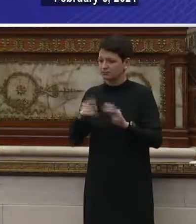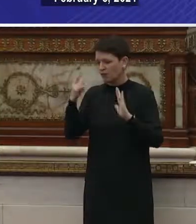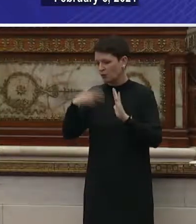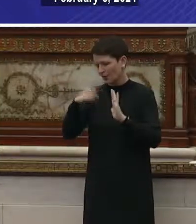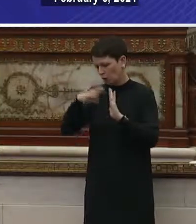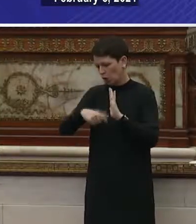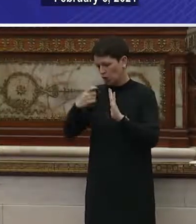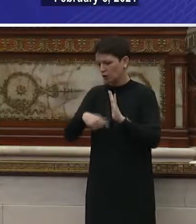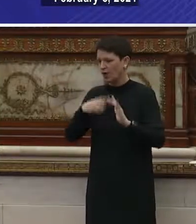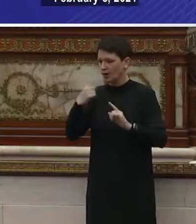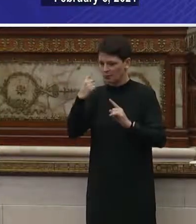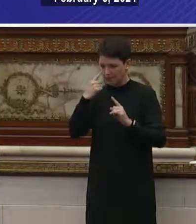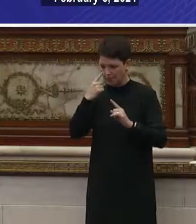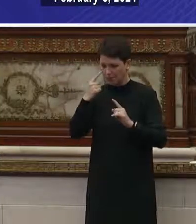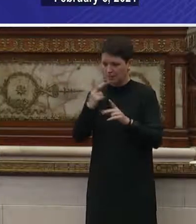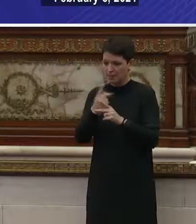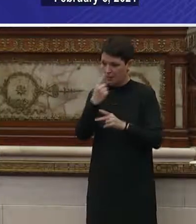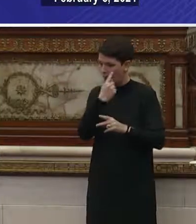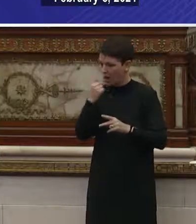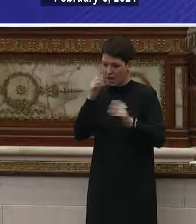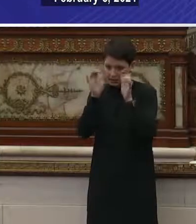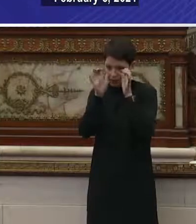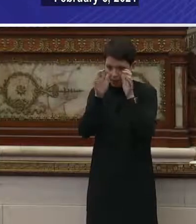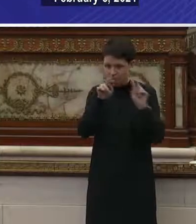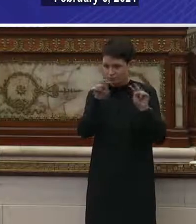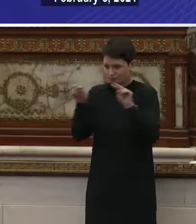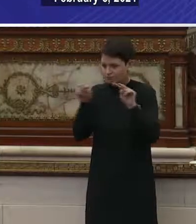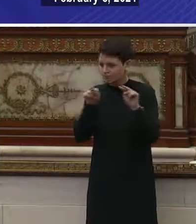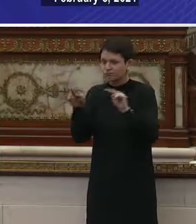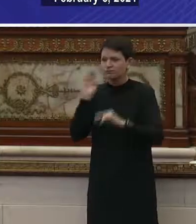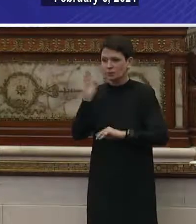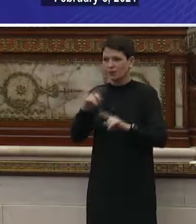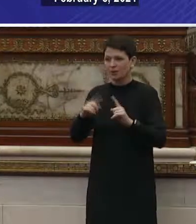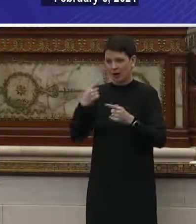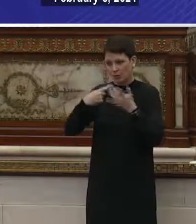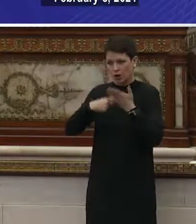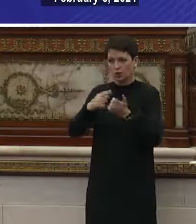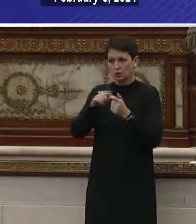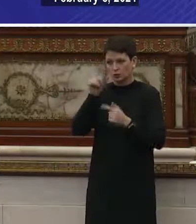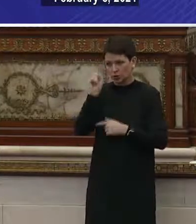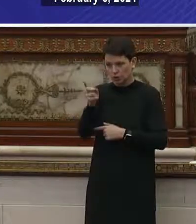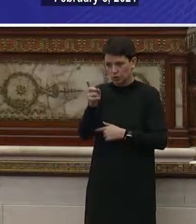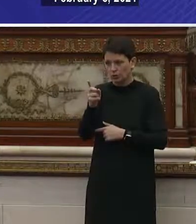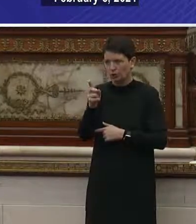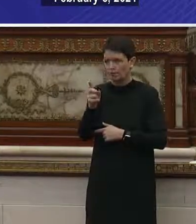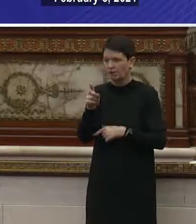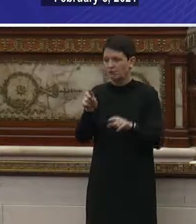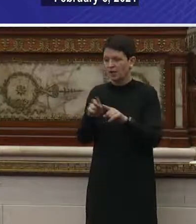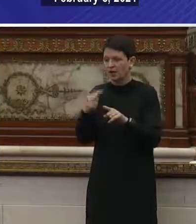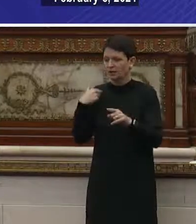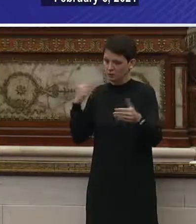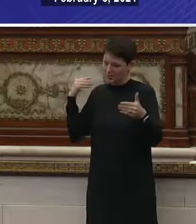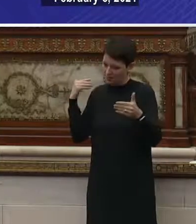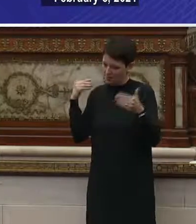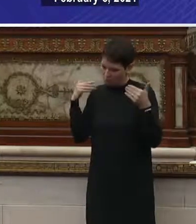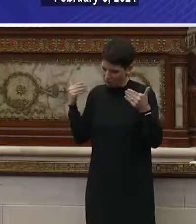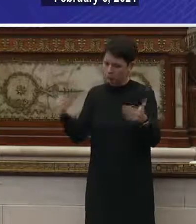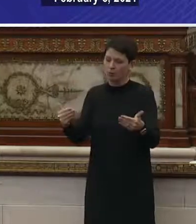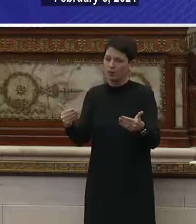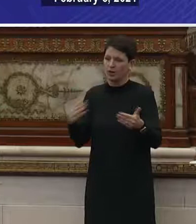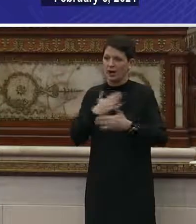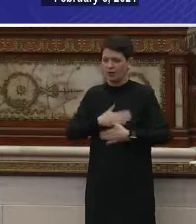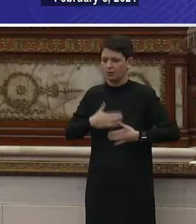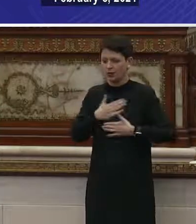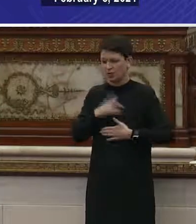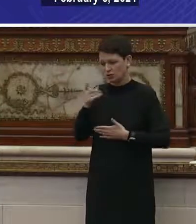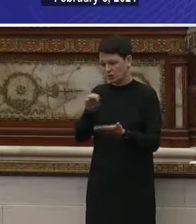about it. So I'll keep my eyes open. But Doc, I would argue to you that as we move forward, I appreciate you